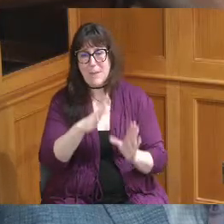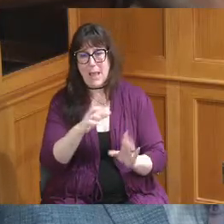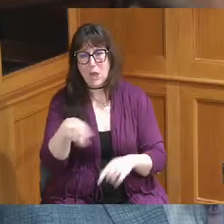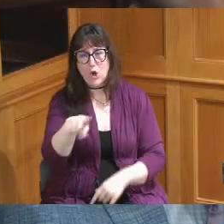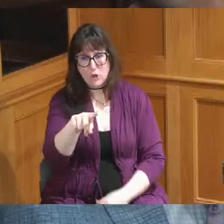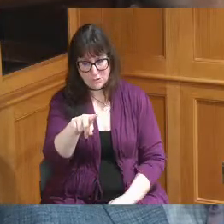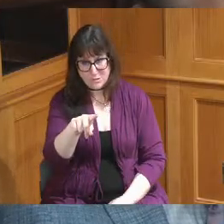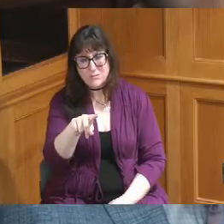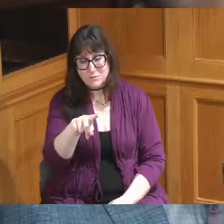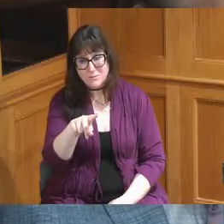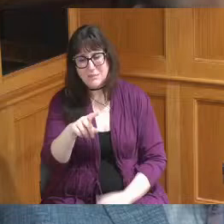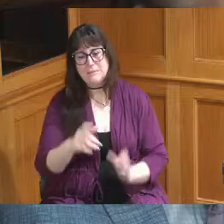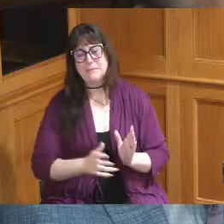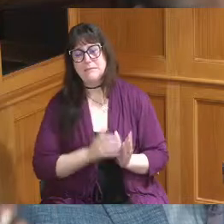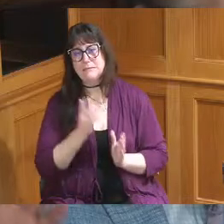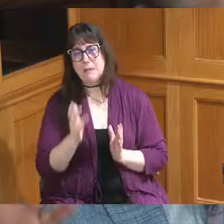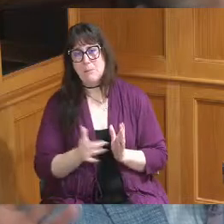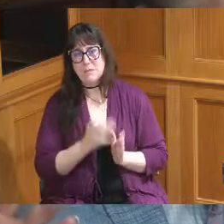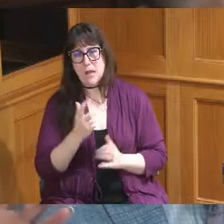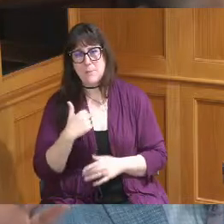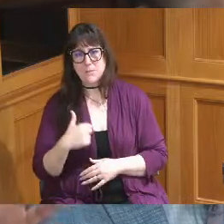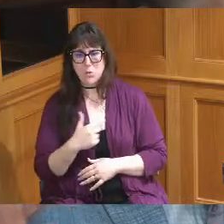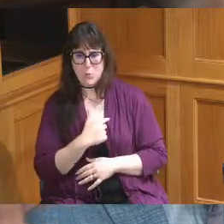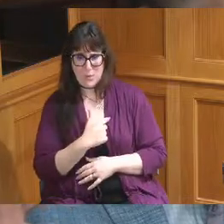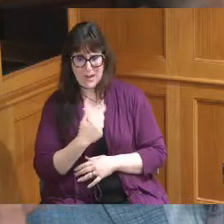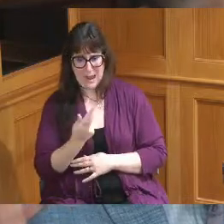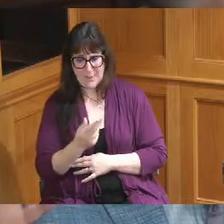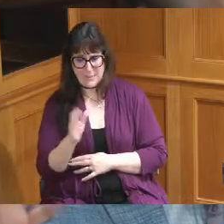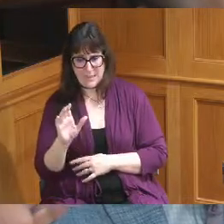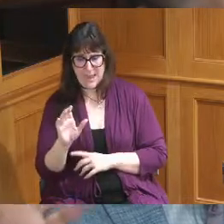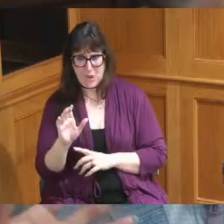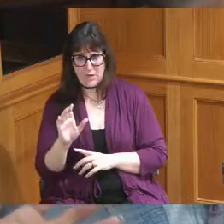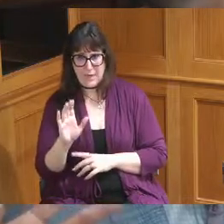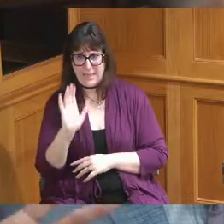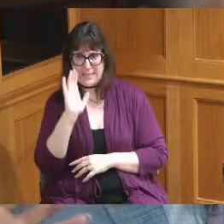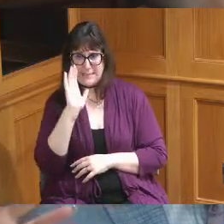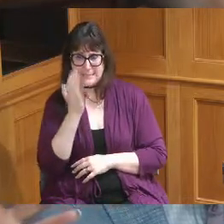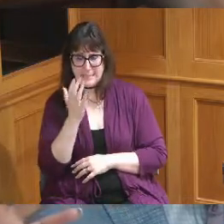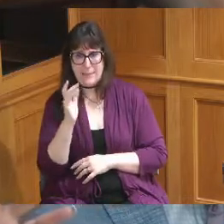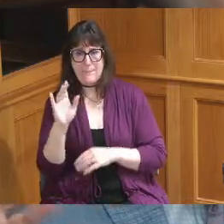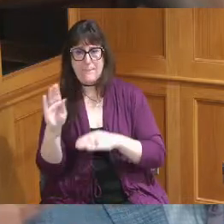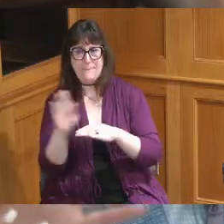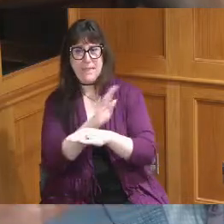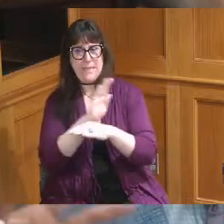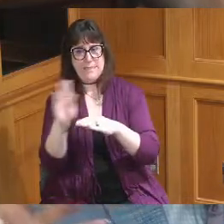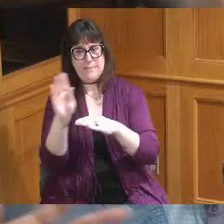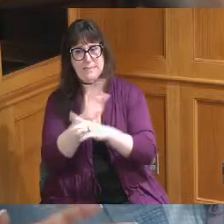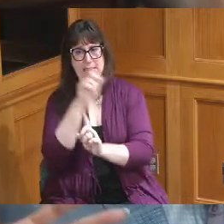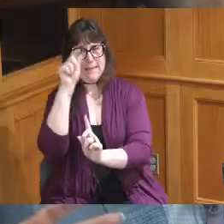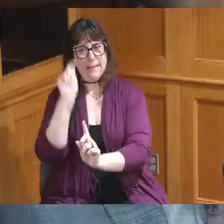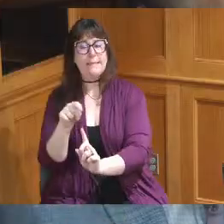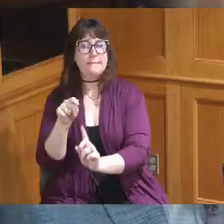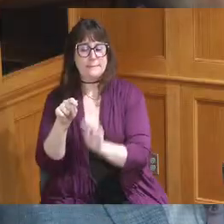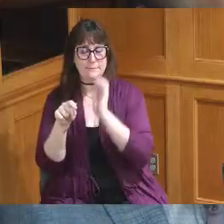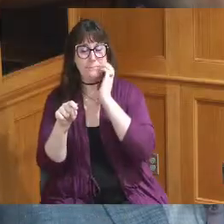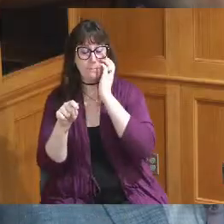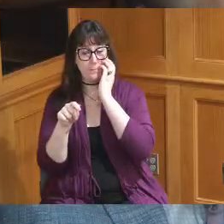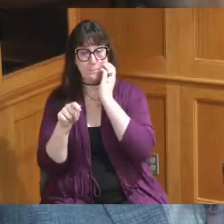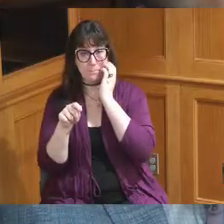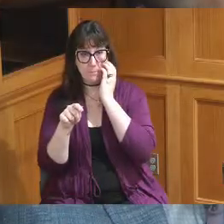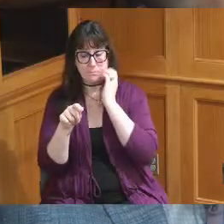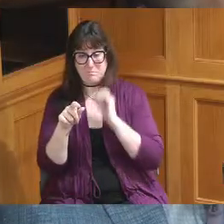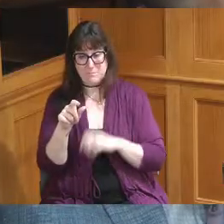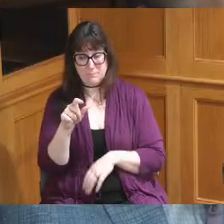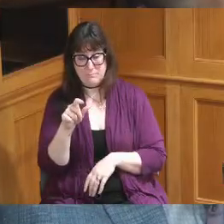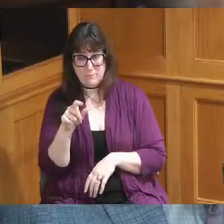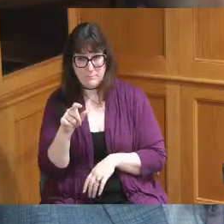And sometimes we kind of make Hamilton County appear to be kind of a business or an entity of its own. It's not